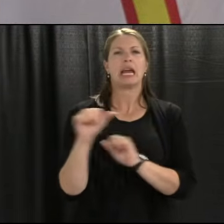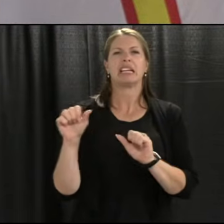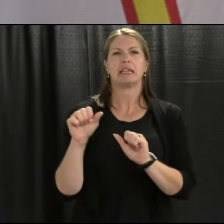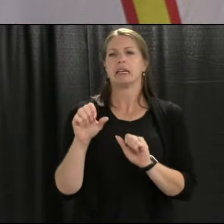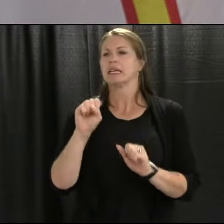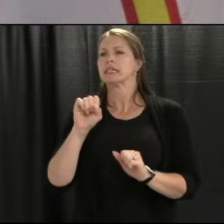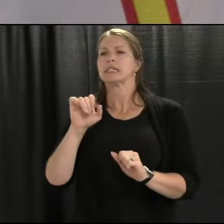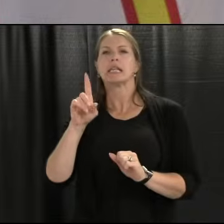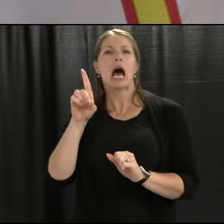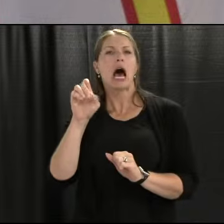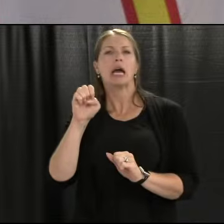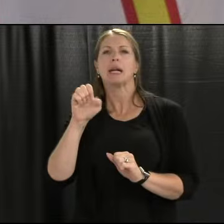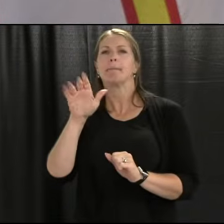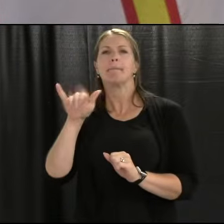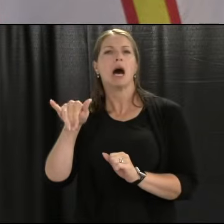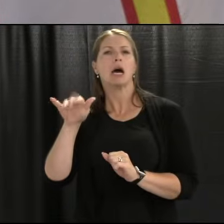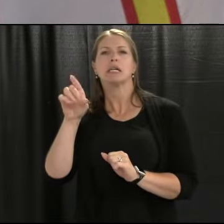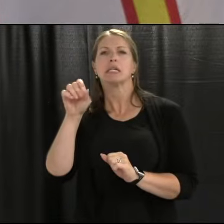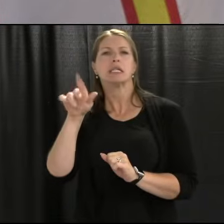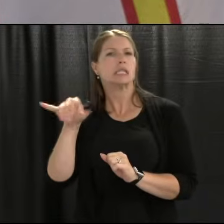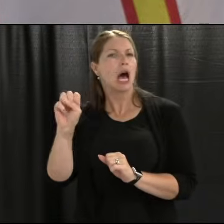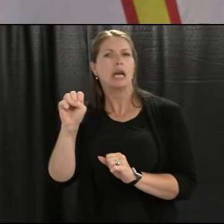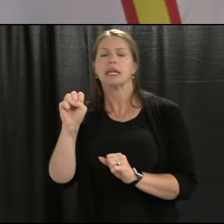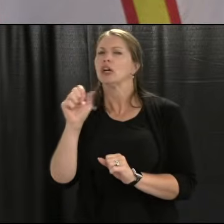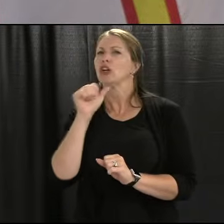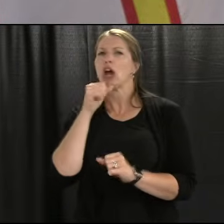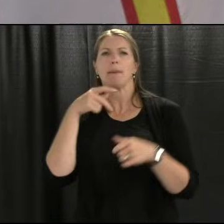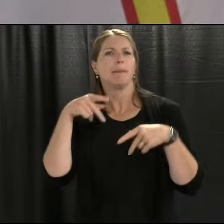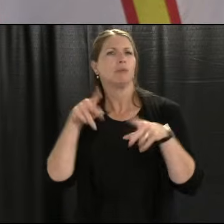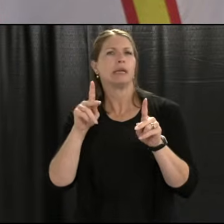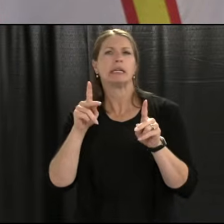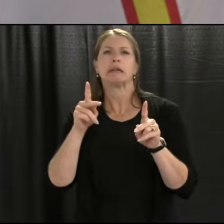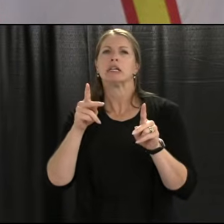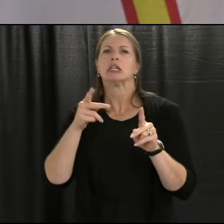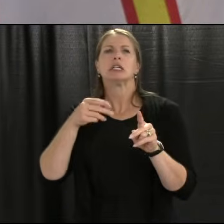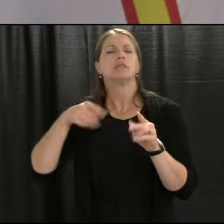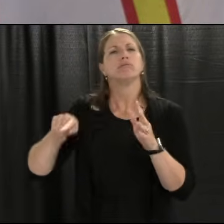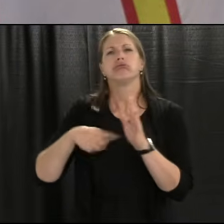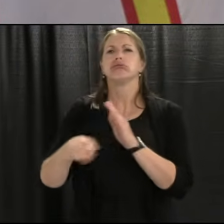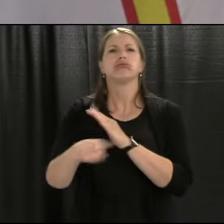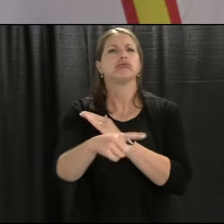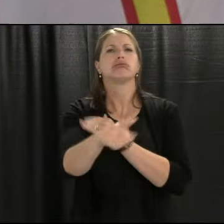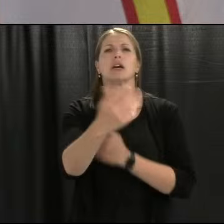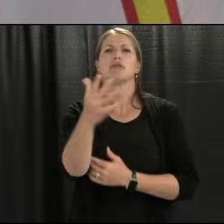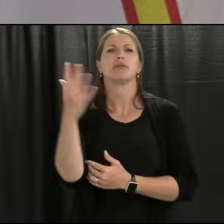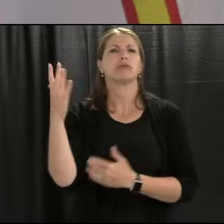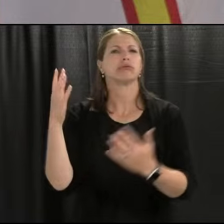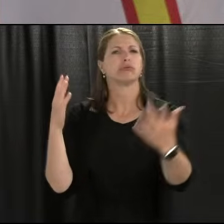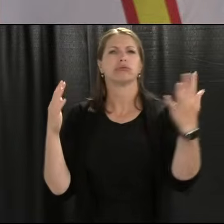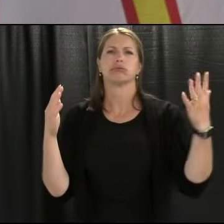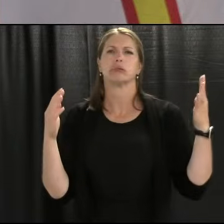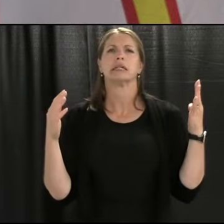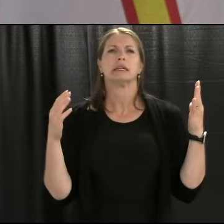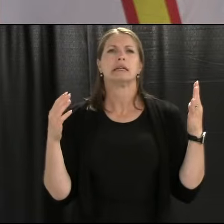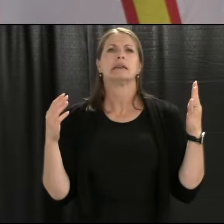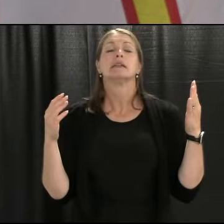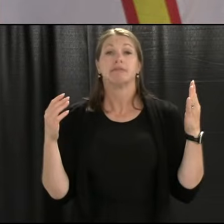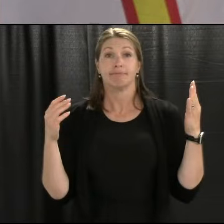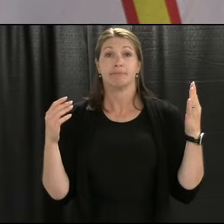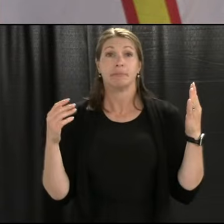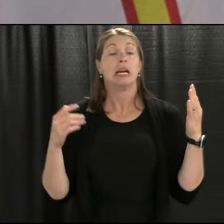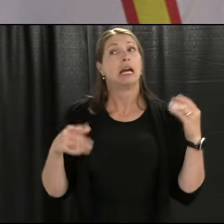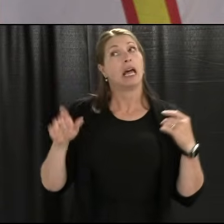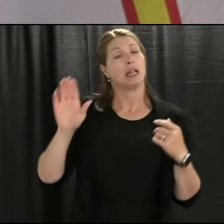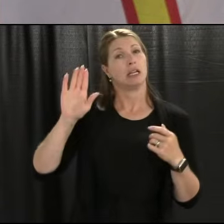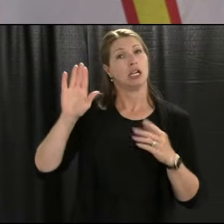of a wildfire during this high fire hazard season. This has been a recommendation we received from the